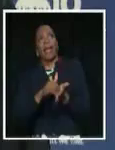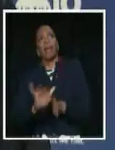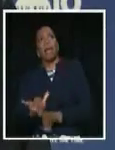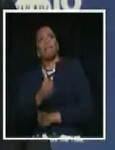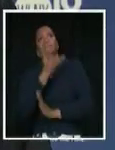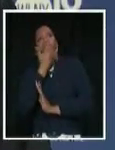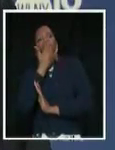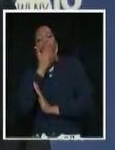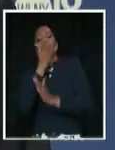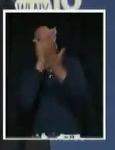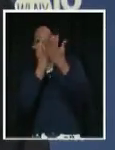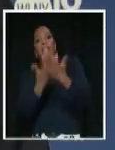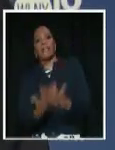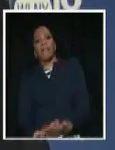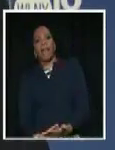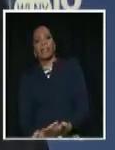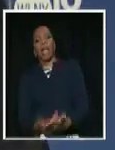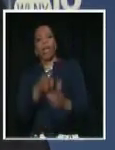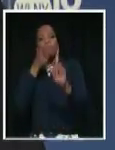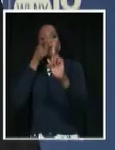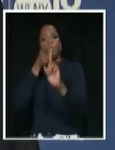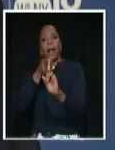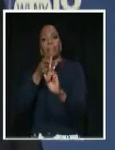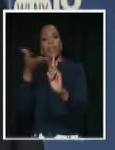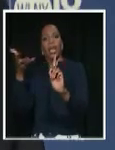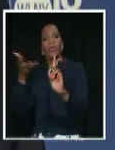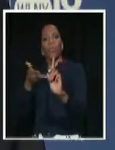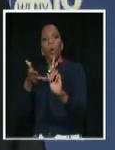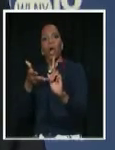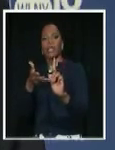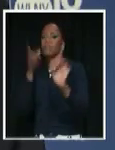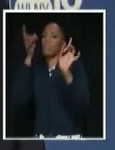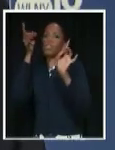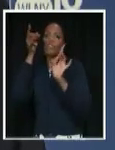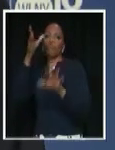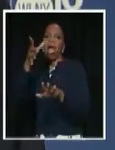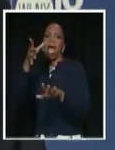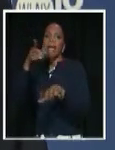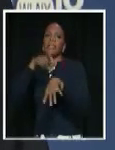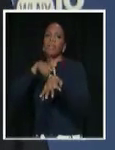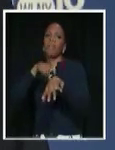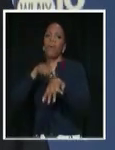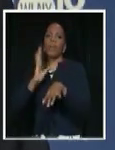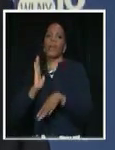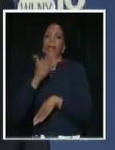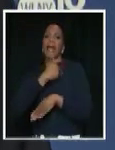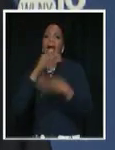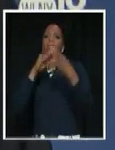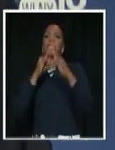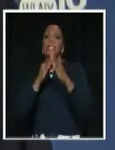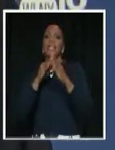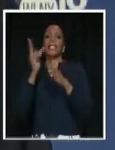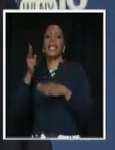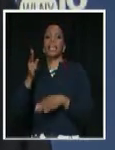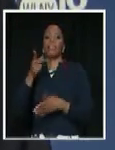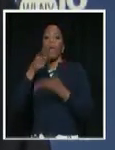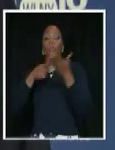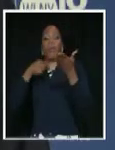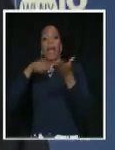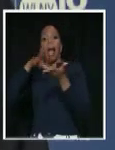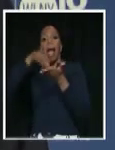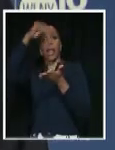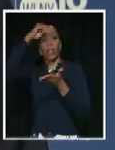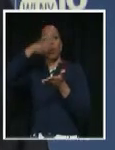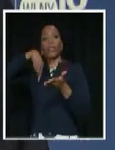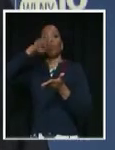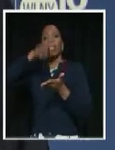facts. And look, the bottom line, I've said, that was a tragic moment in our city's history, and what I learned from that moment is that we have to use